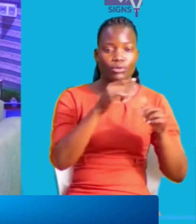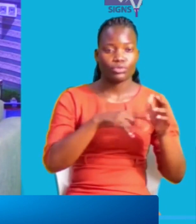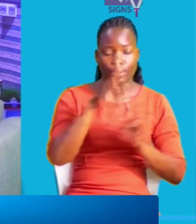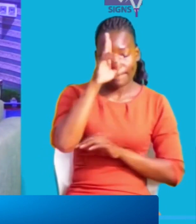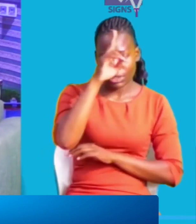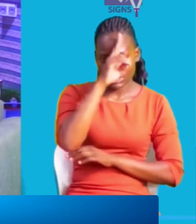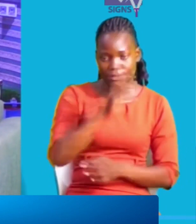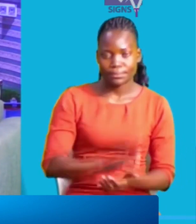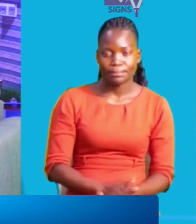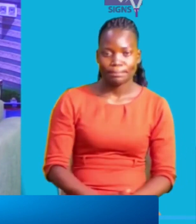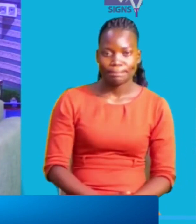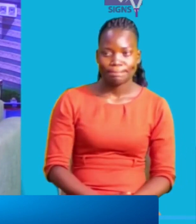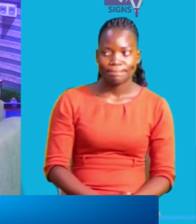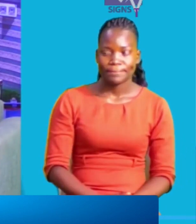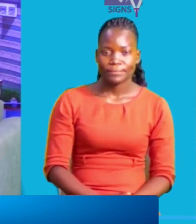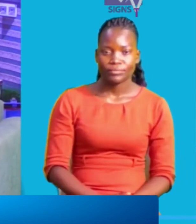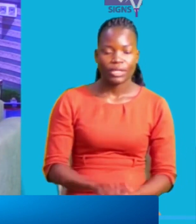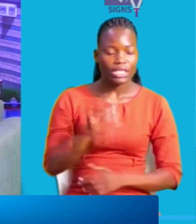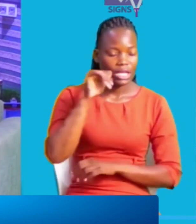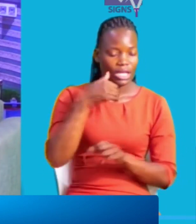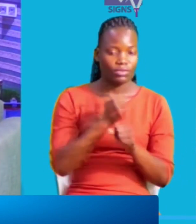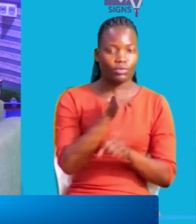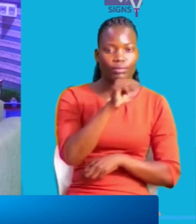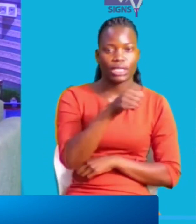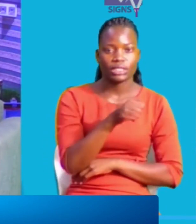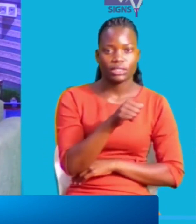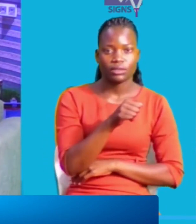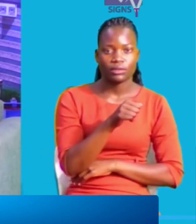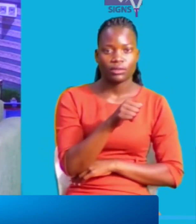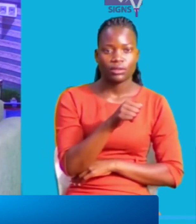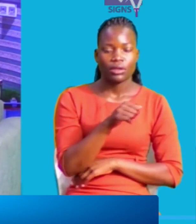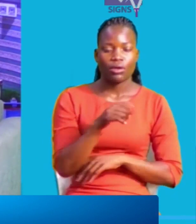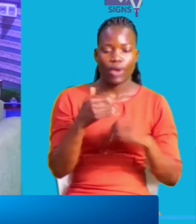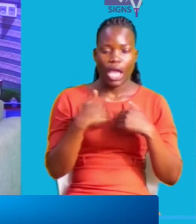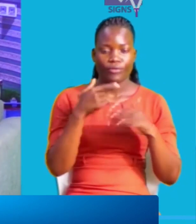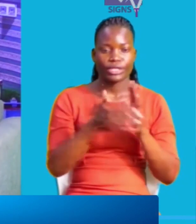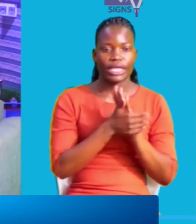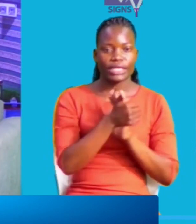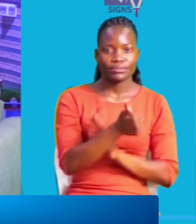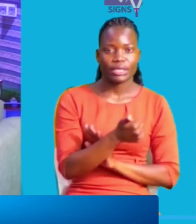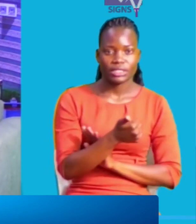askari, it's a nice job. Yes. We have the experts.